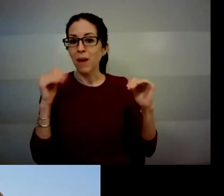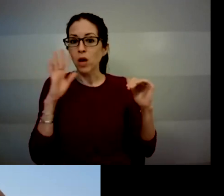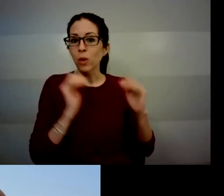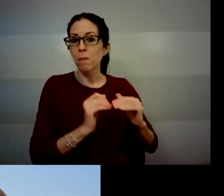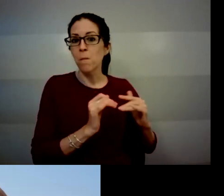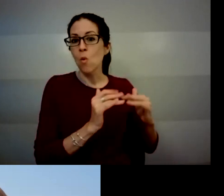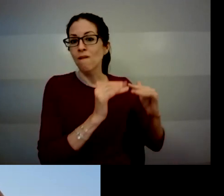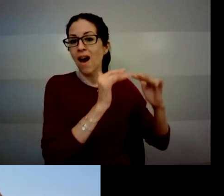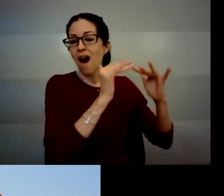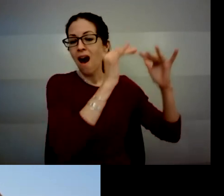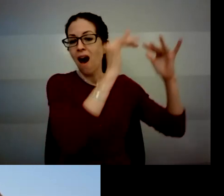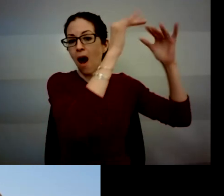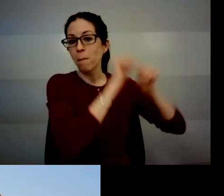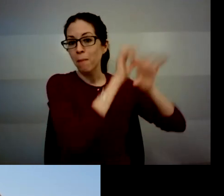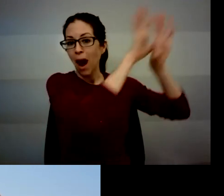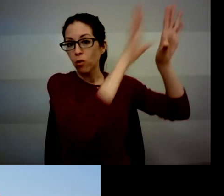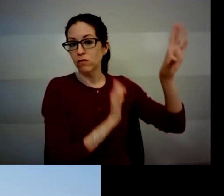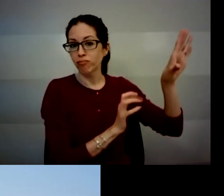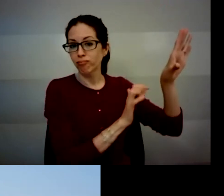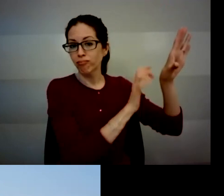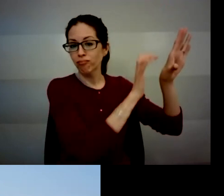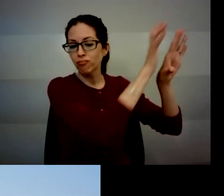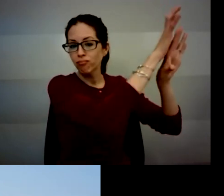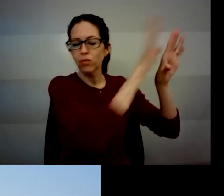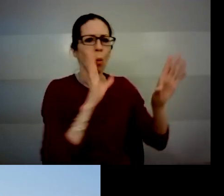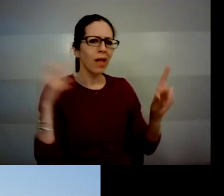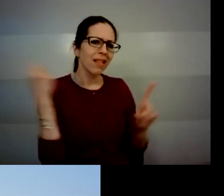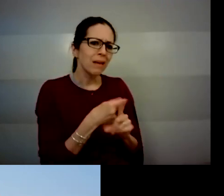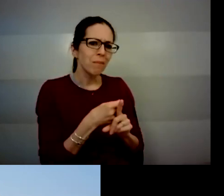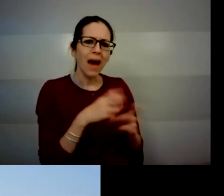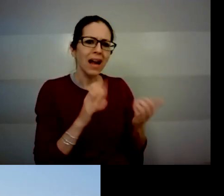What do you think this impact will be on migratory birds and their habitats?